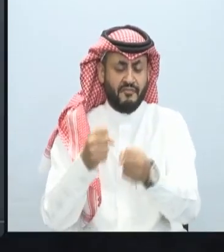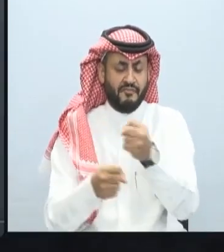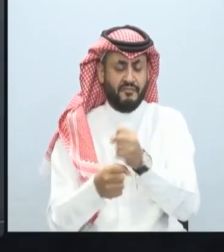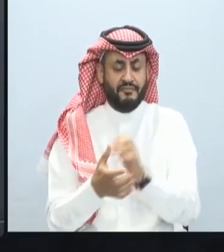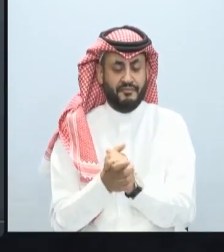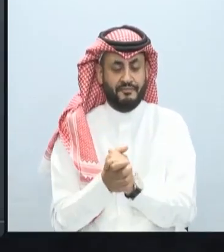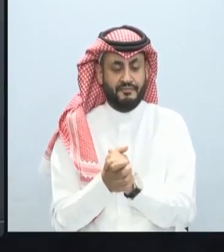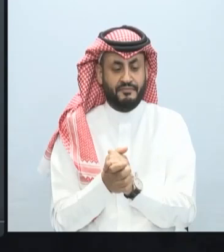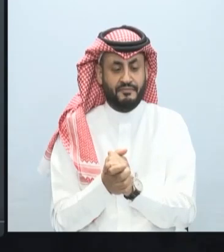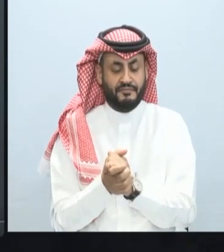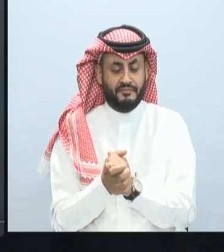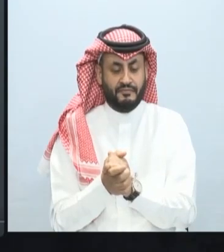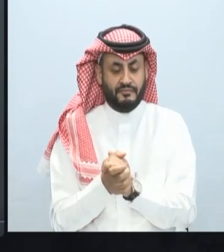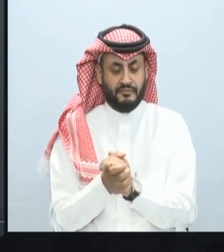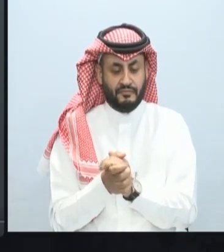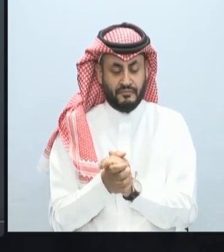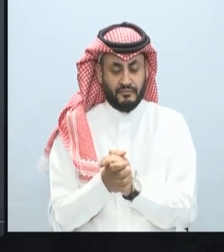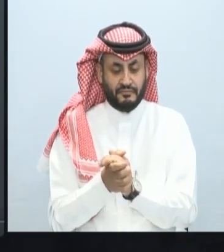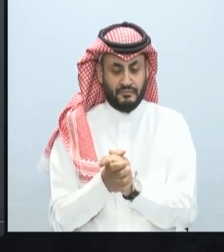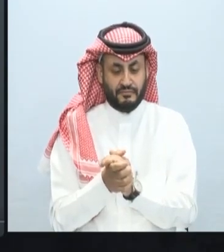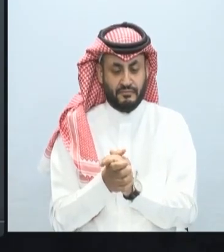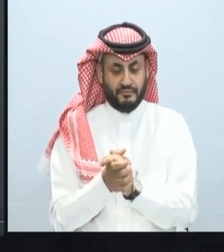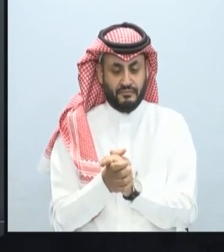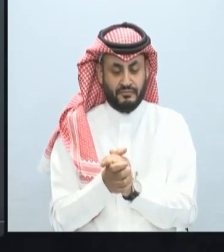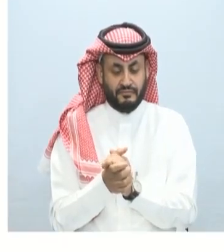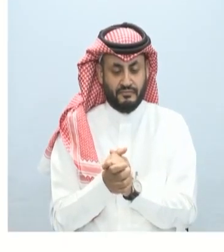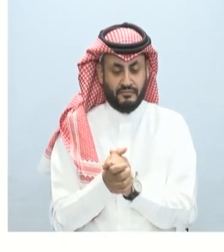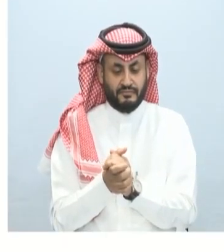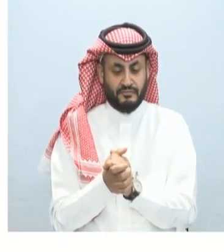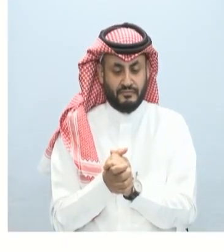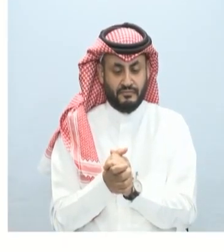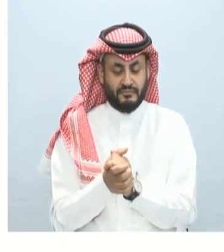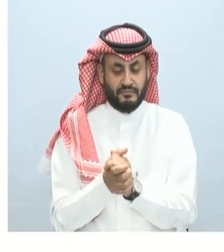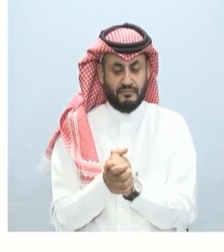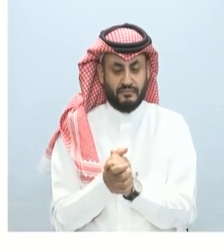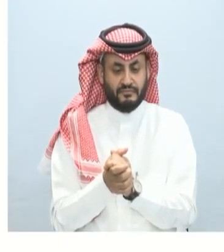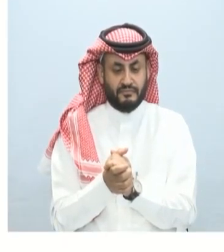said, depending on what verb you are going to use.